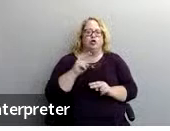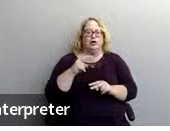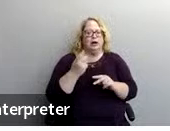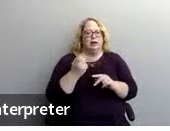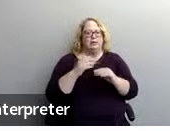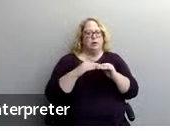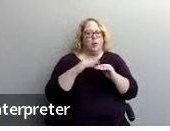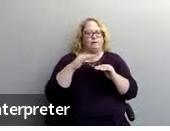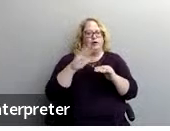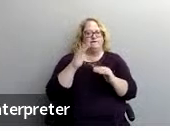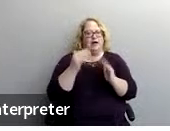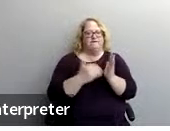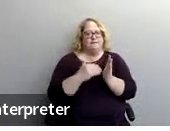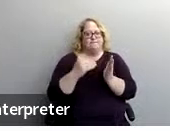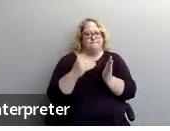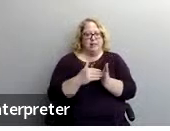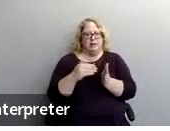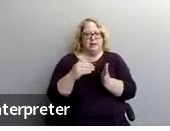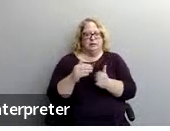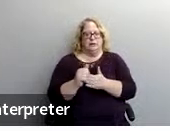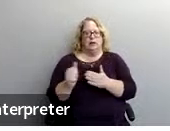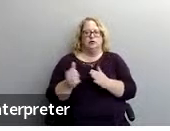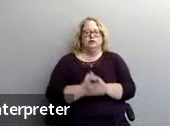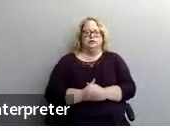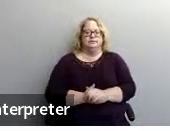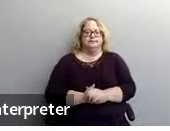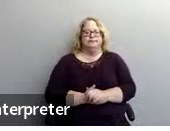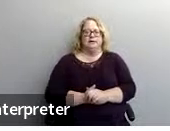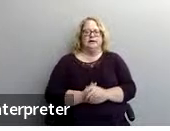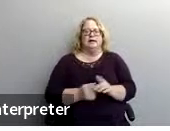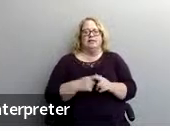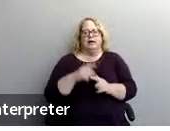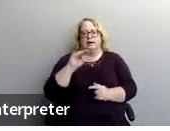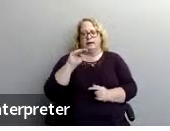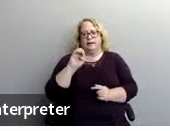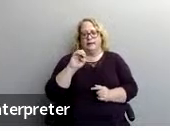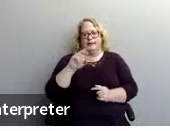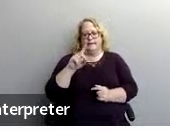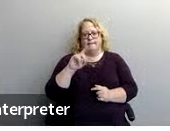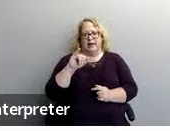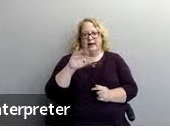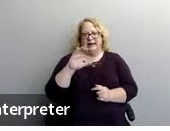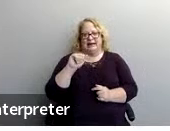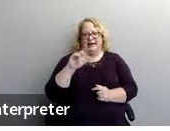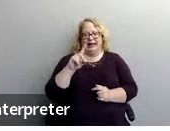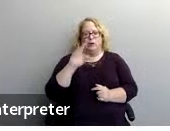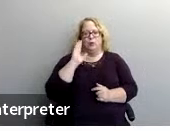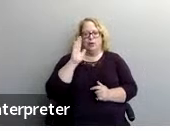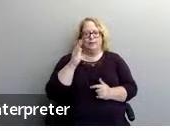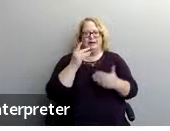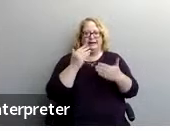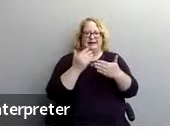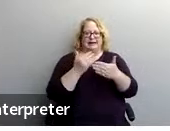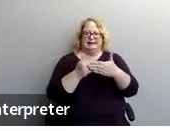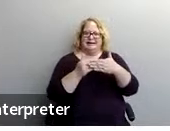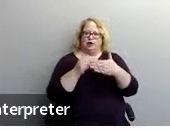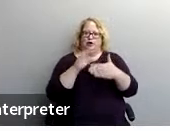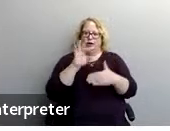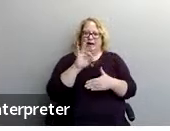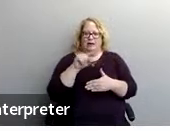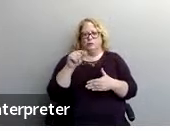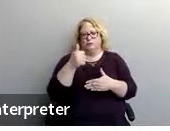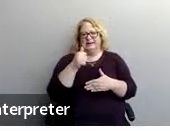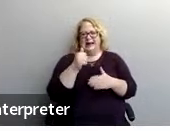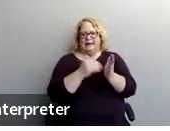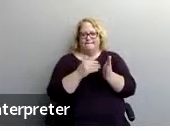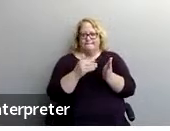over $5 million in investment earnings this year already. And then Medicaid will remain near $9 or $10 million to show you how fluid